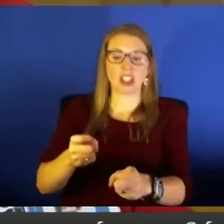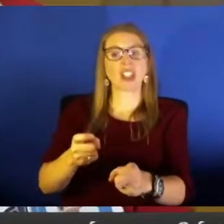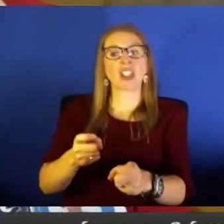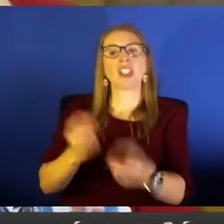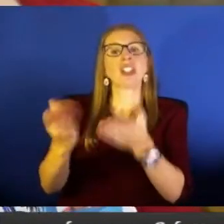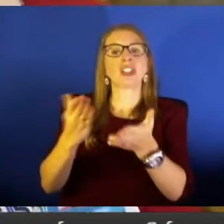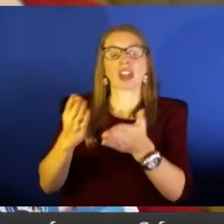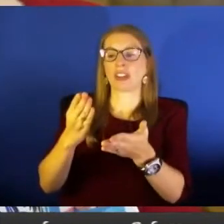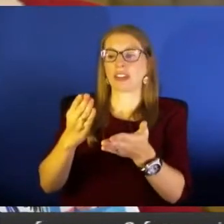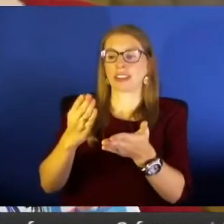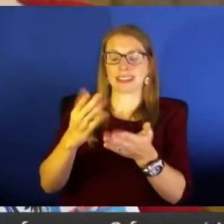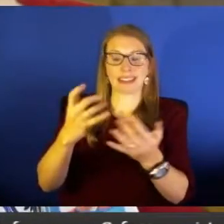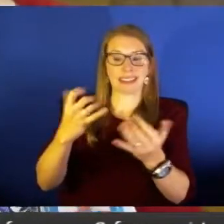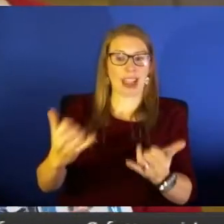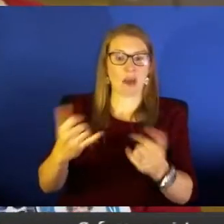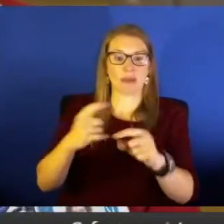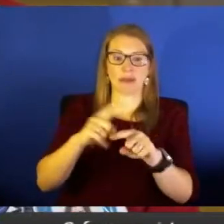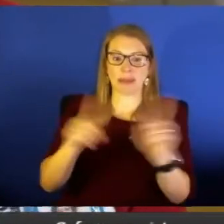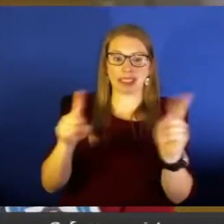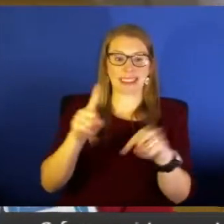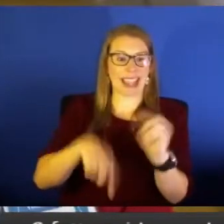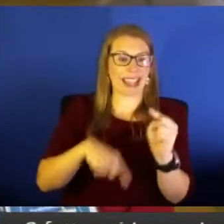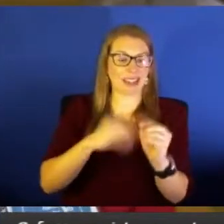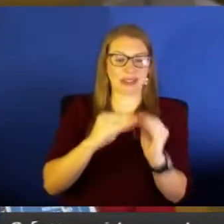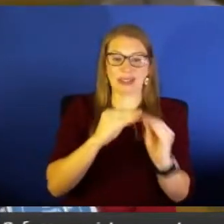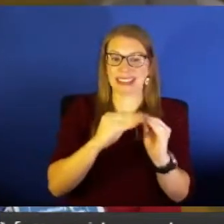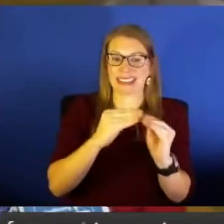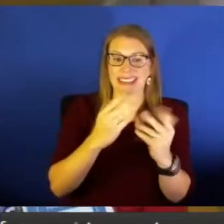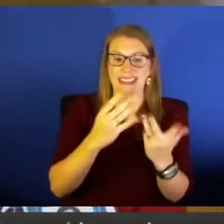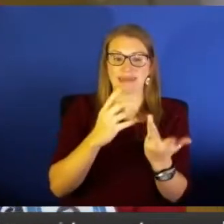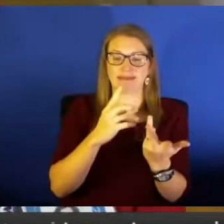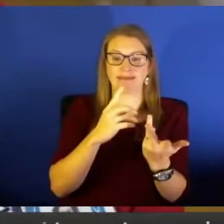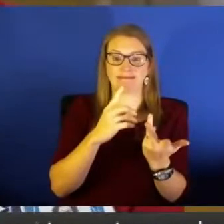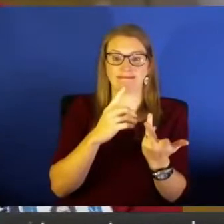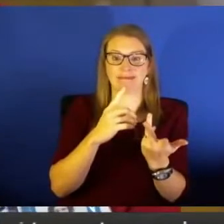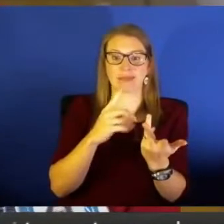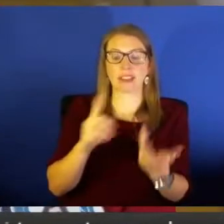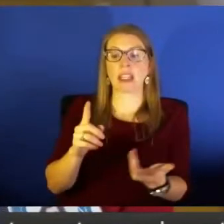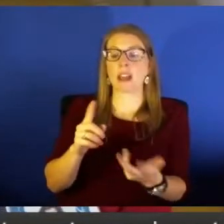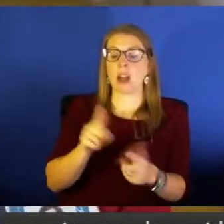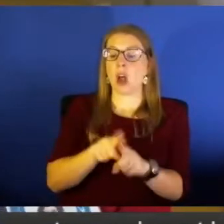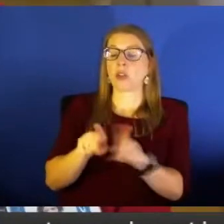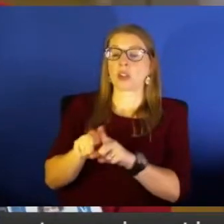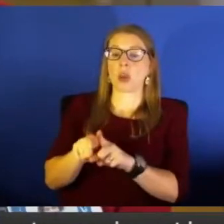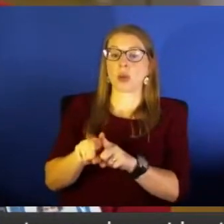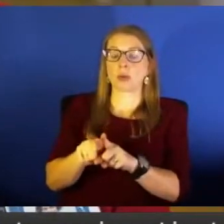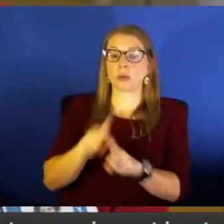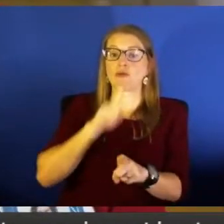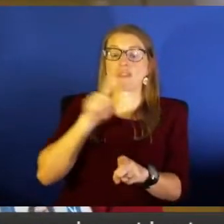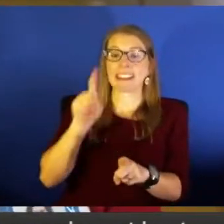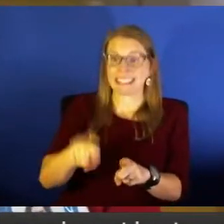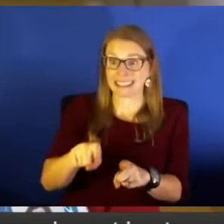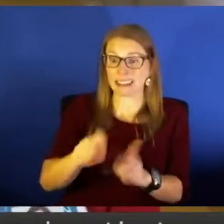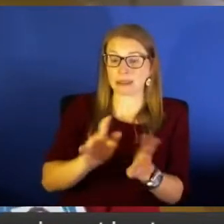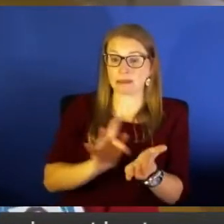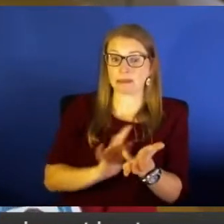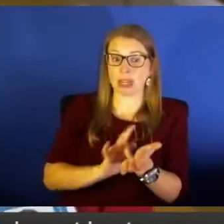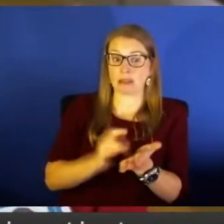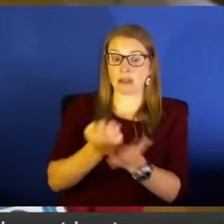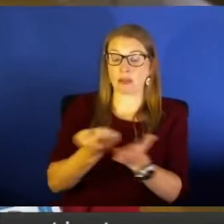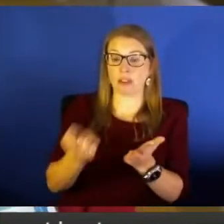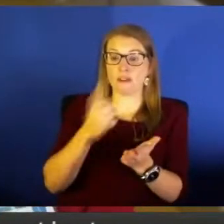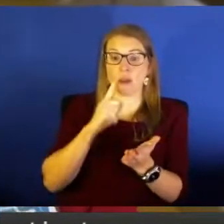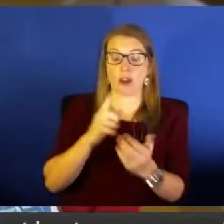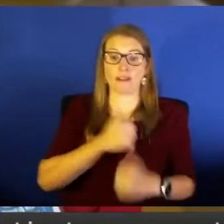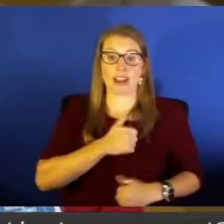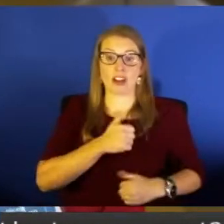at this point in their life. That providing some really needed medical equipment to veterans organizations. You know, one was